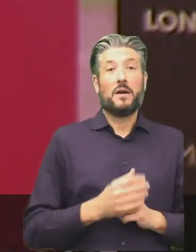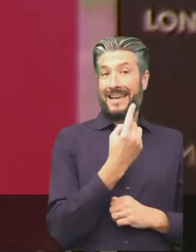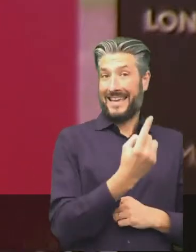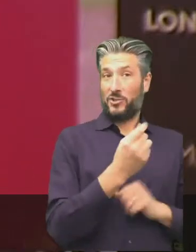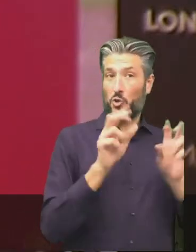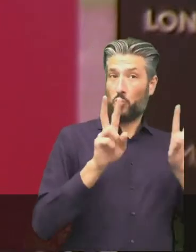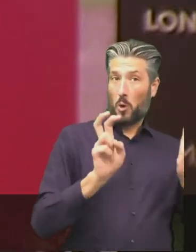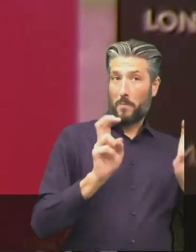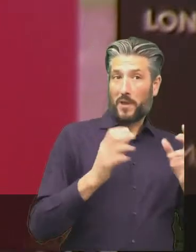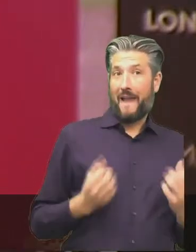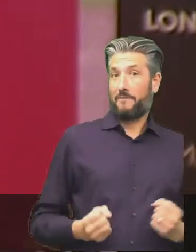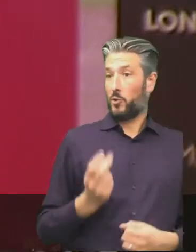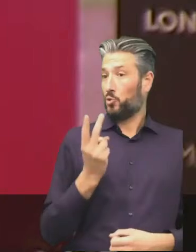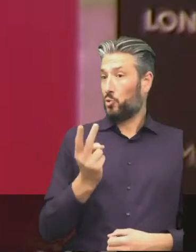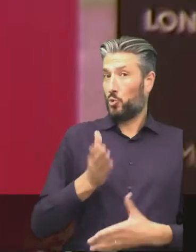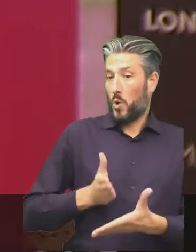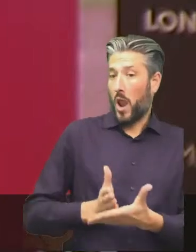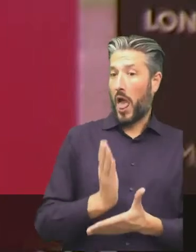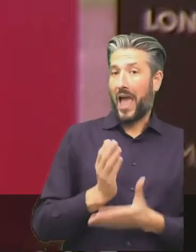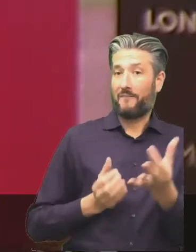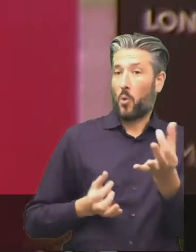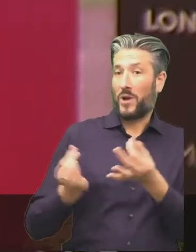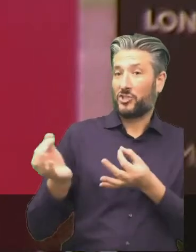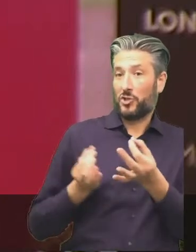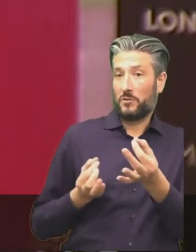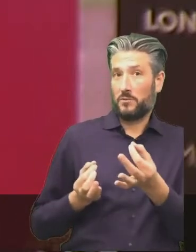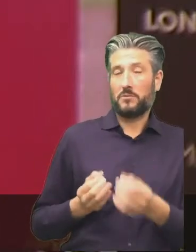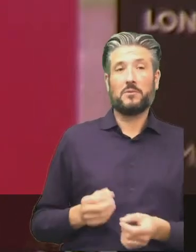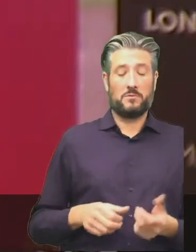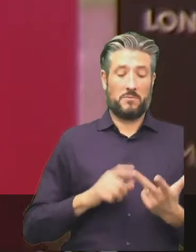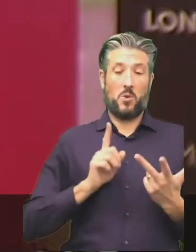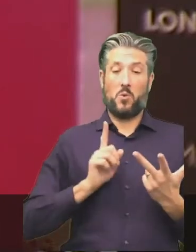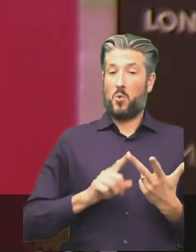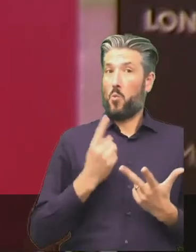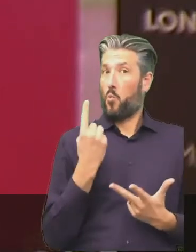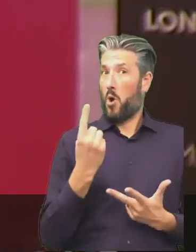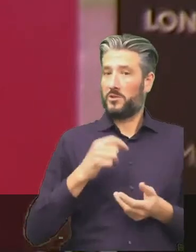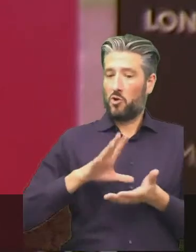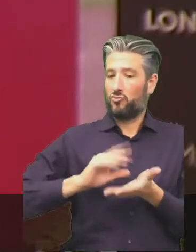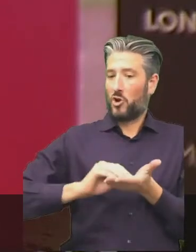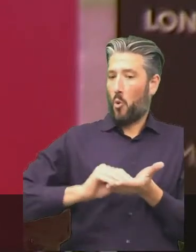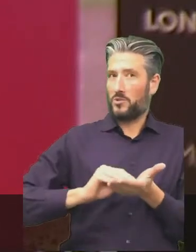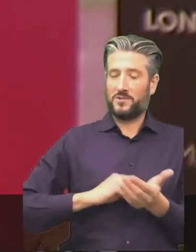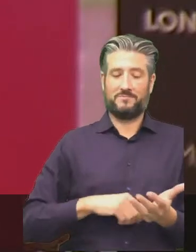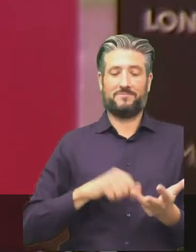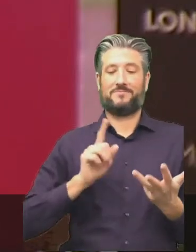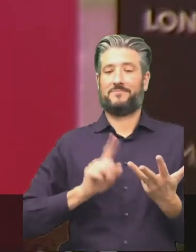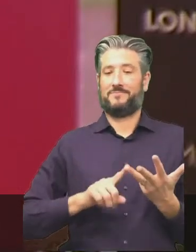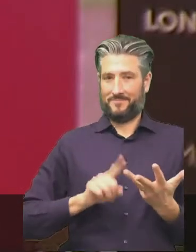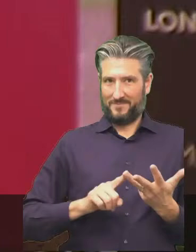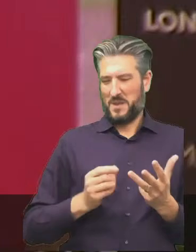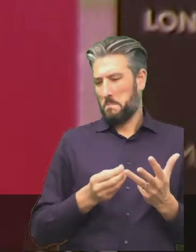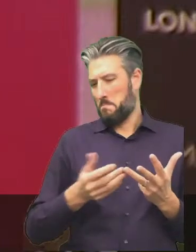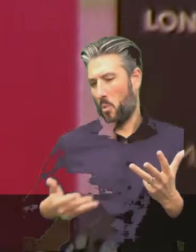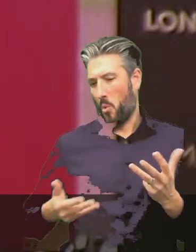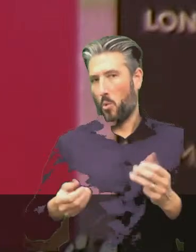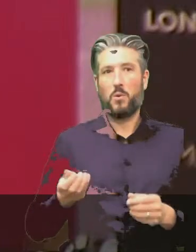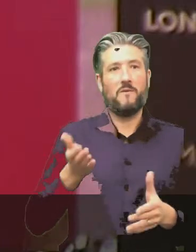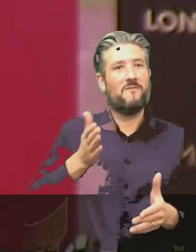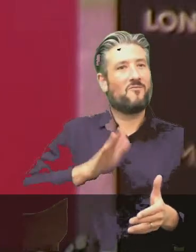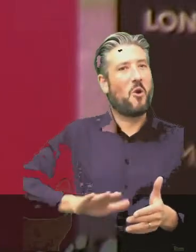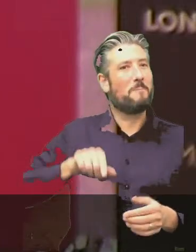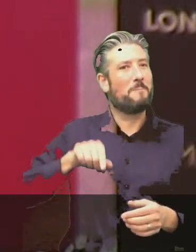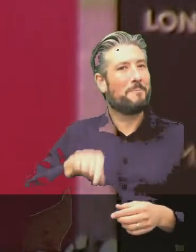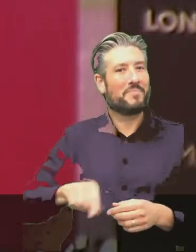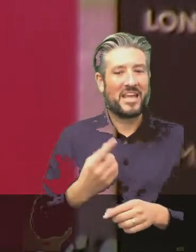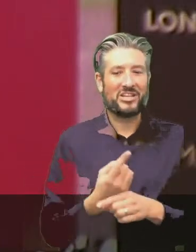questions, 1 recorded question, and as many questions as we can from the live chat. Some features tonight